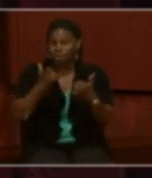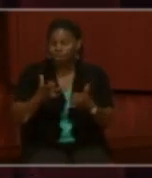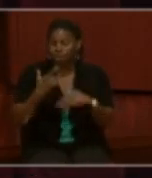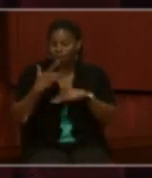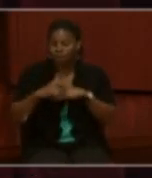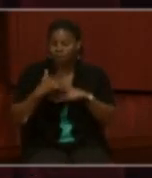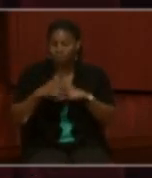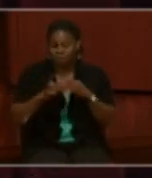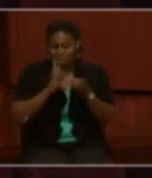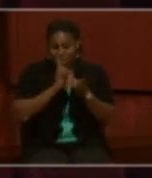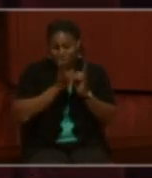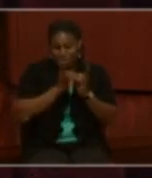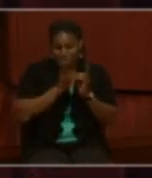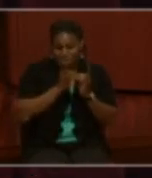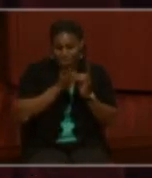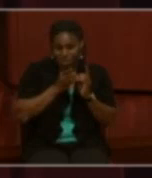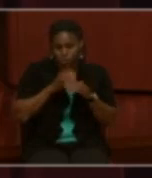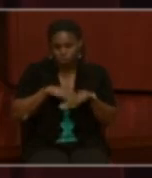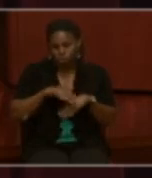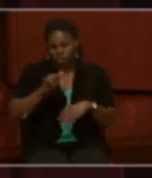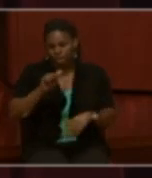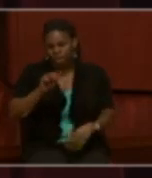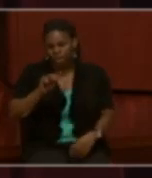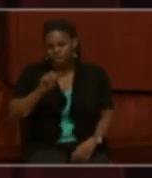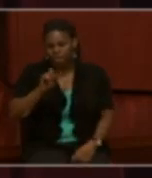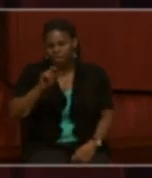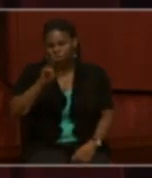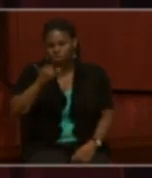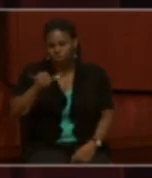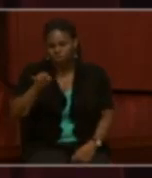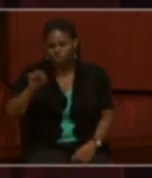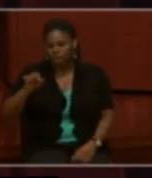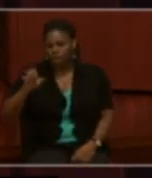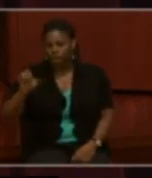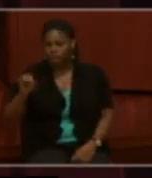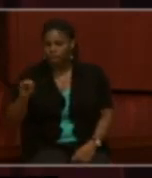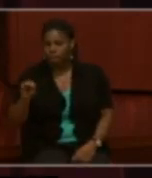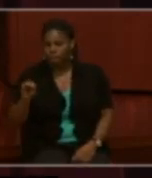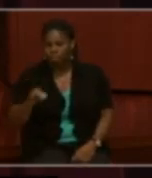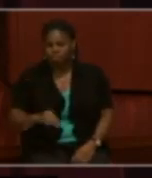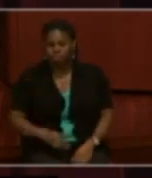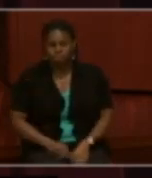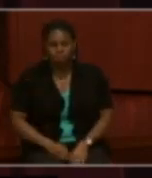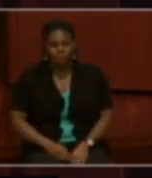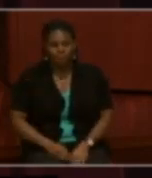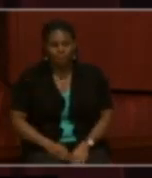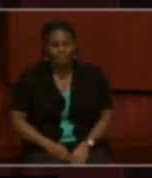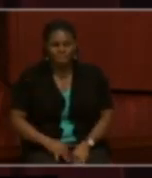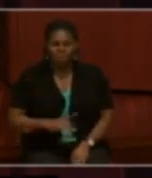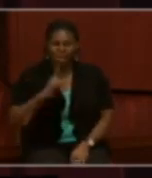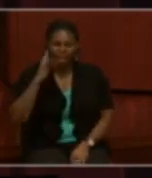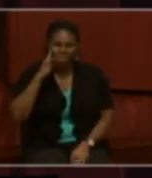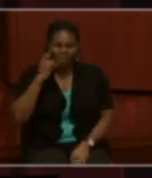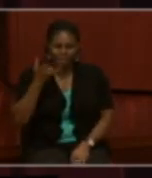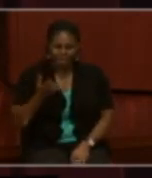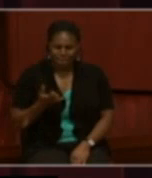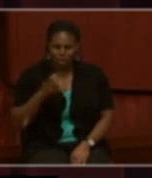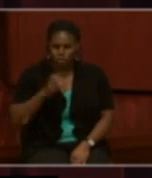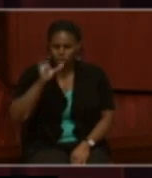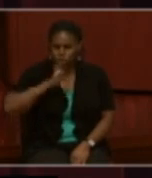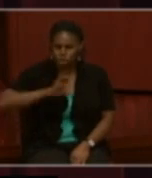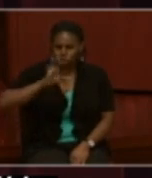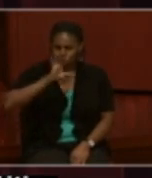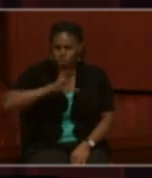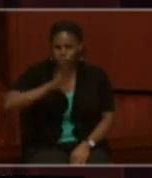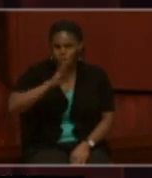in digitized format on ancestry.com. And I think they are now searchable